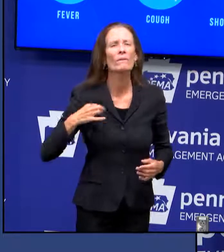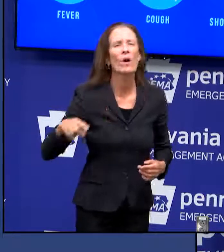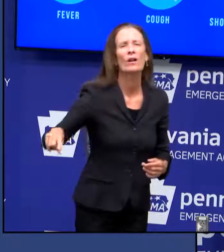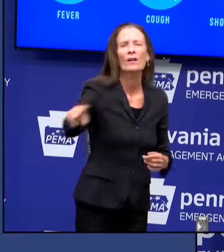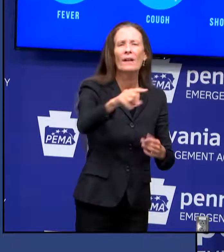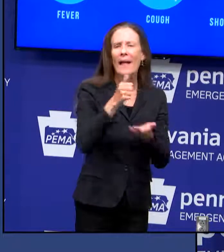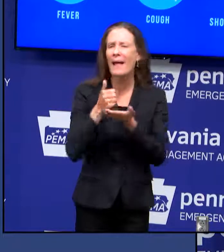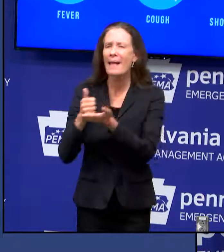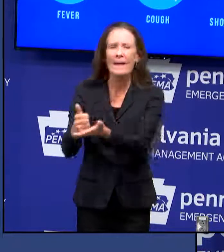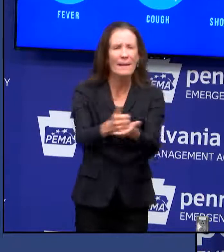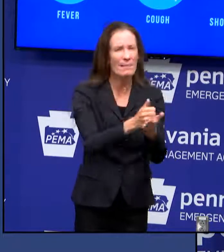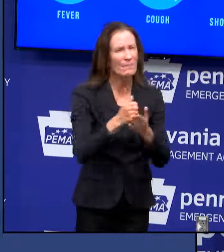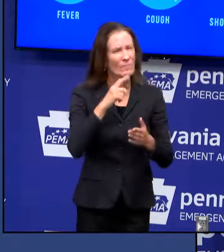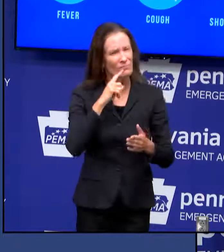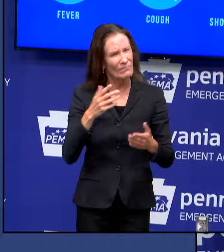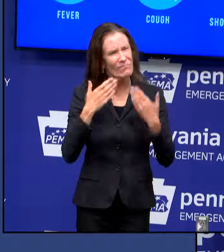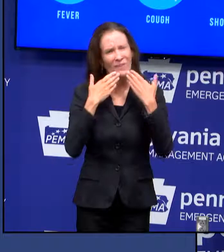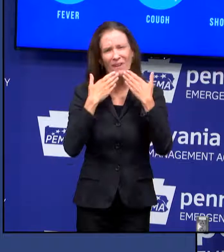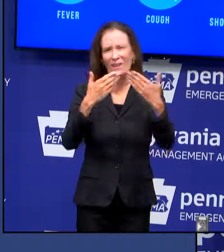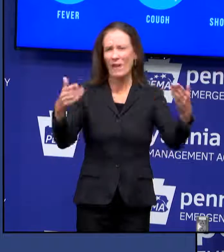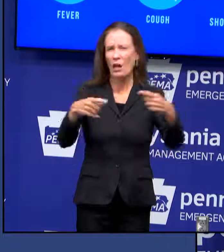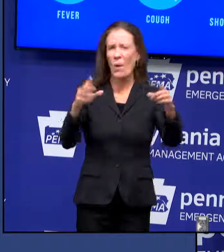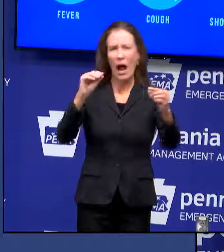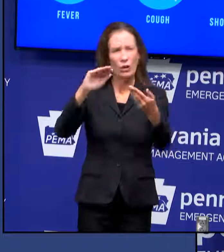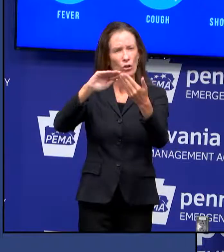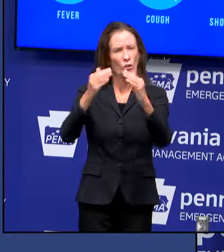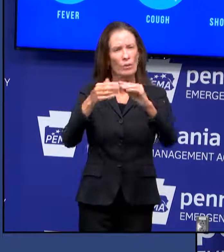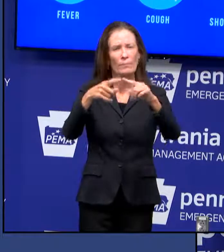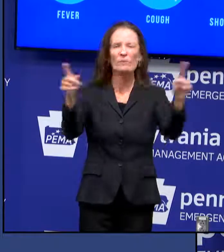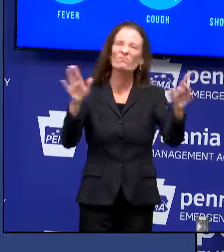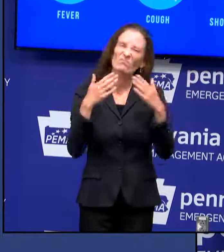and ultimately our communities. Thank you.